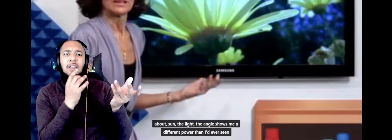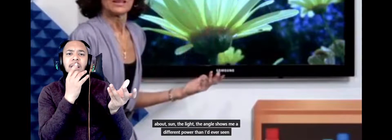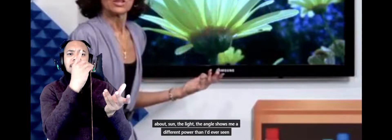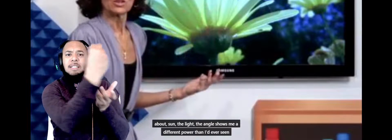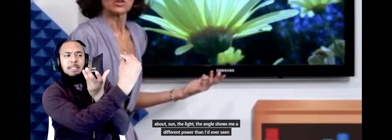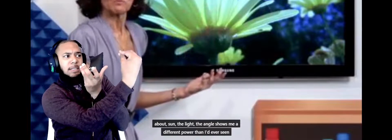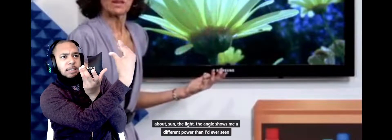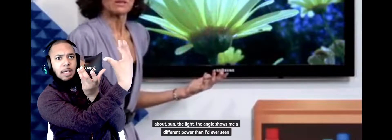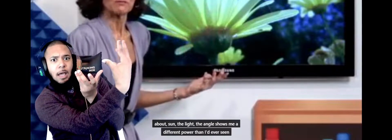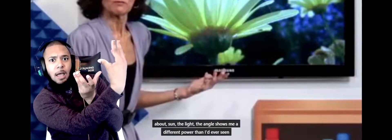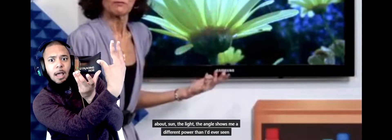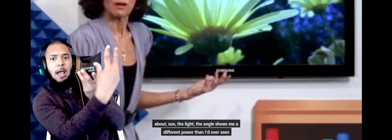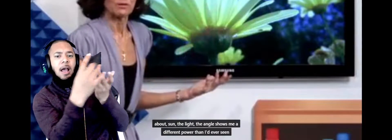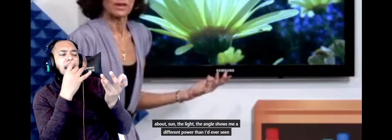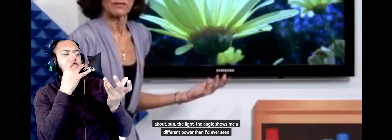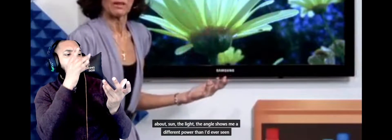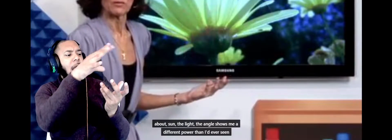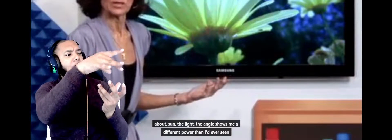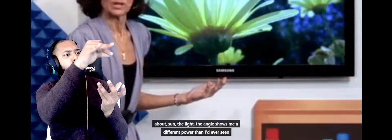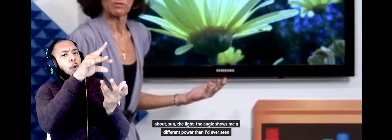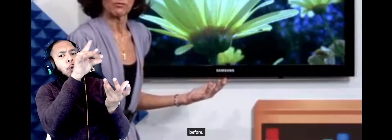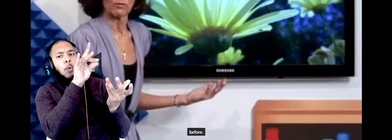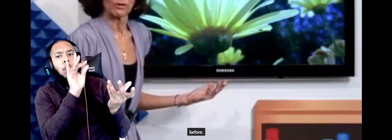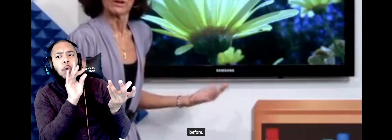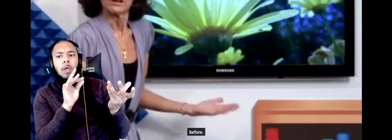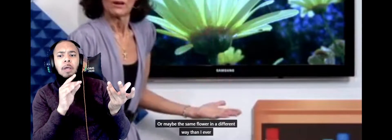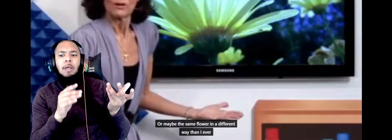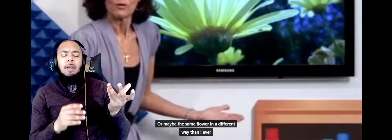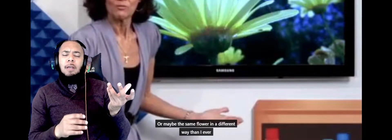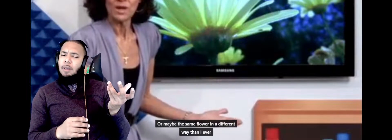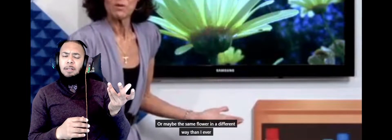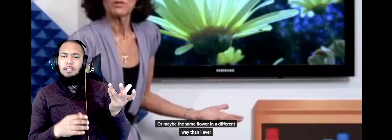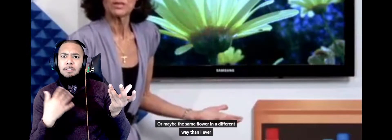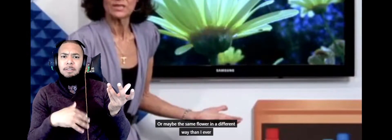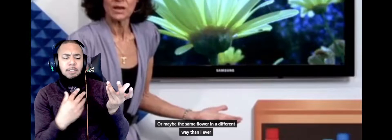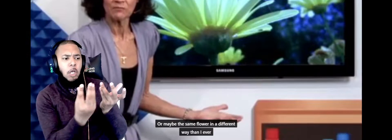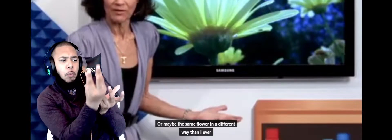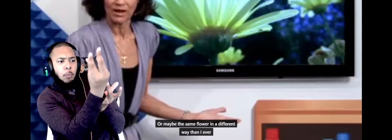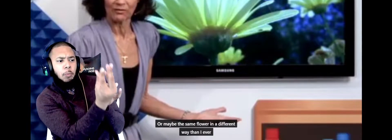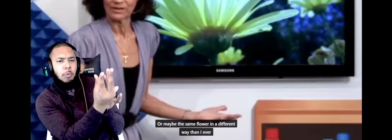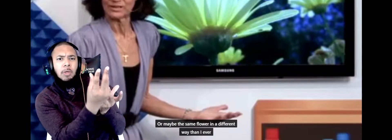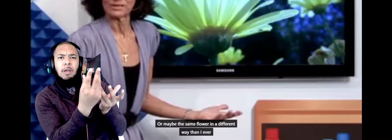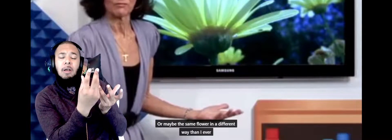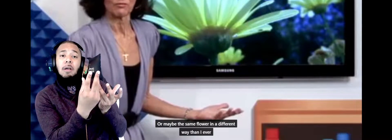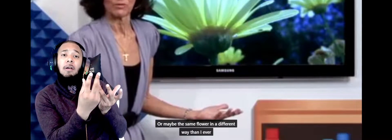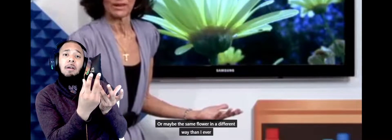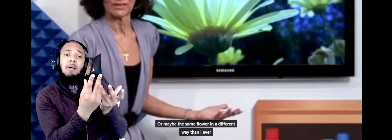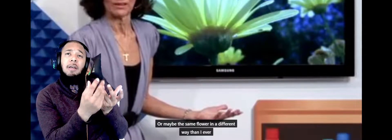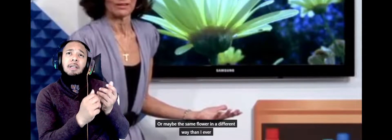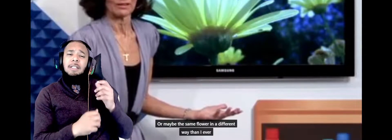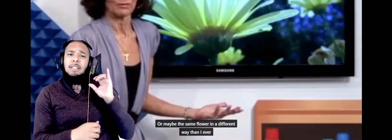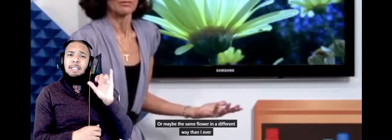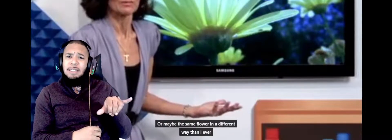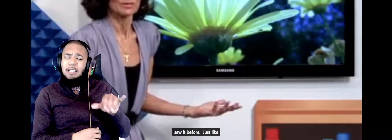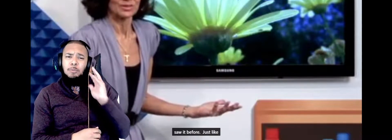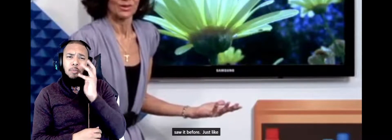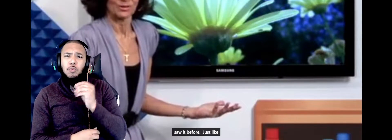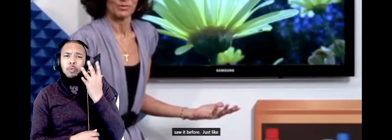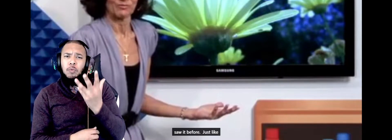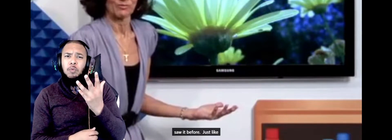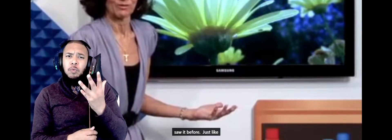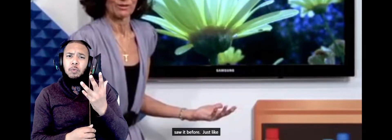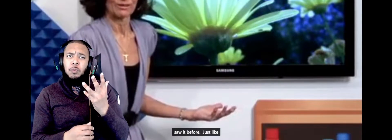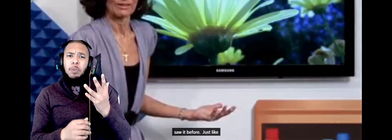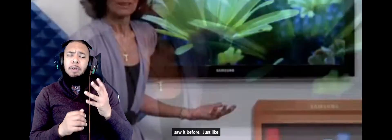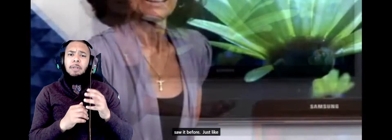angle, shows me a different flower than I've ever seen before. Or maybe the same flower in a different way than I ever saw